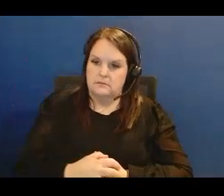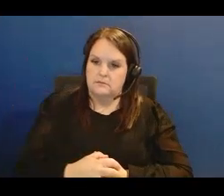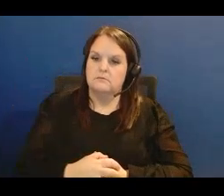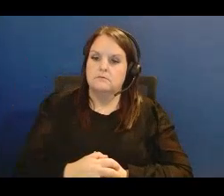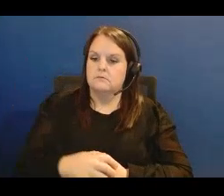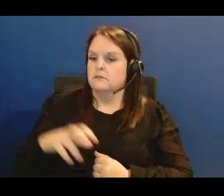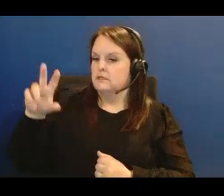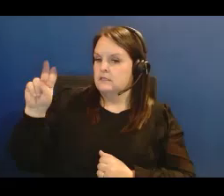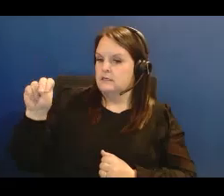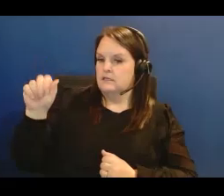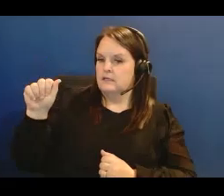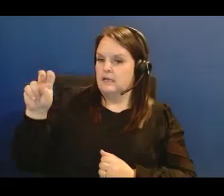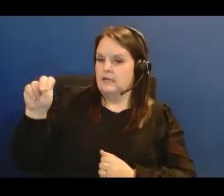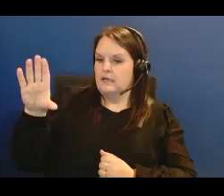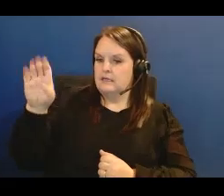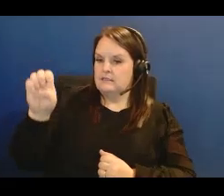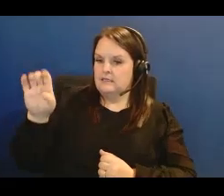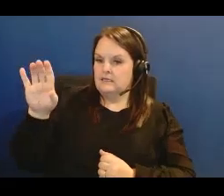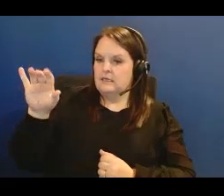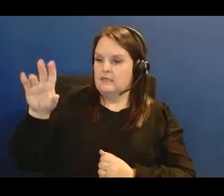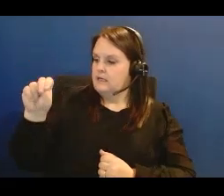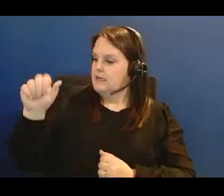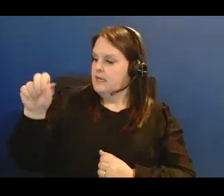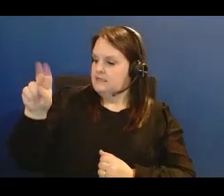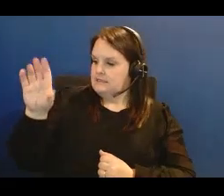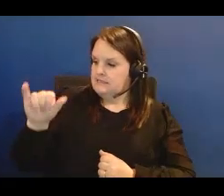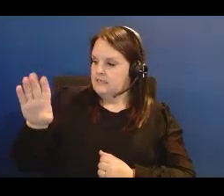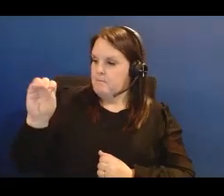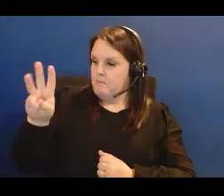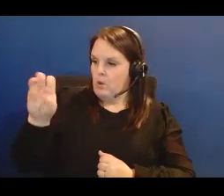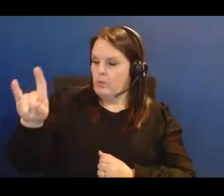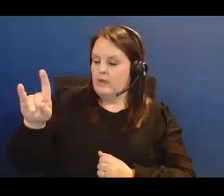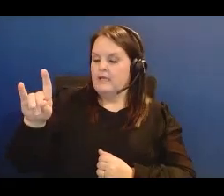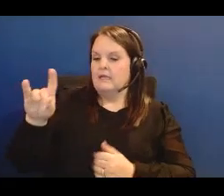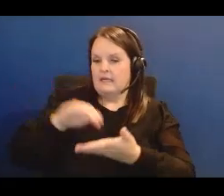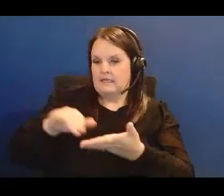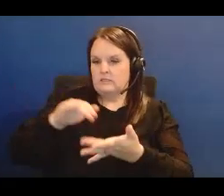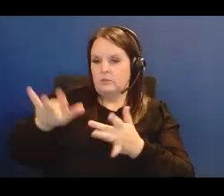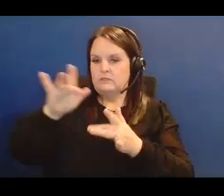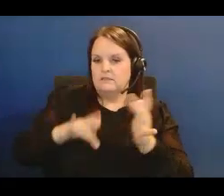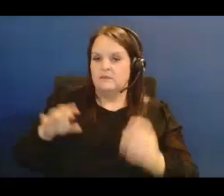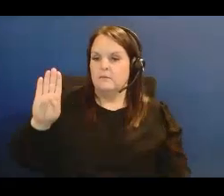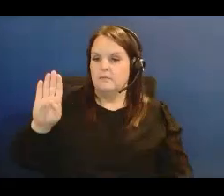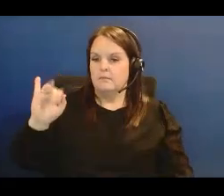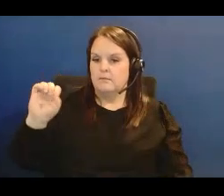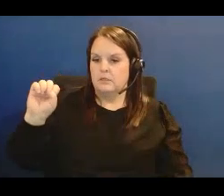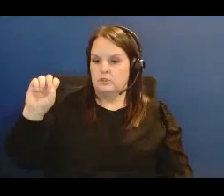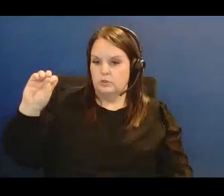Nancy Bowen has an excused absence. Bishop Bonnie Radden.